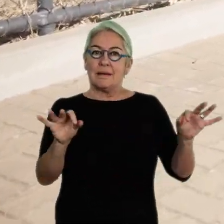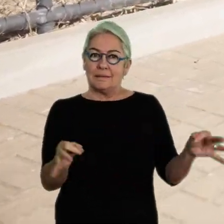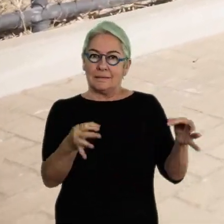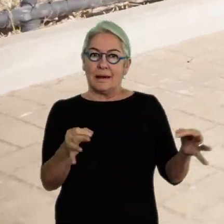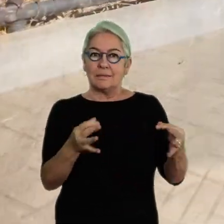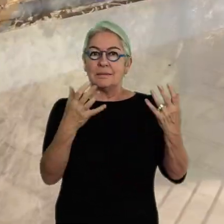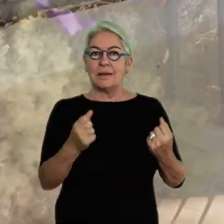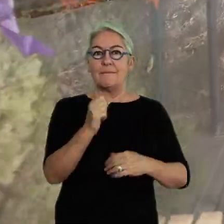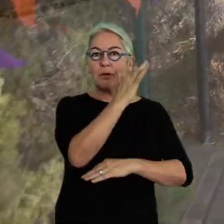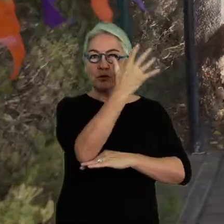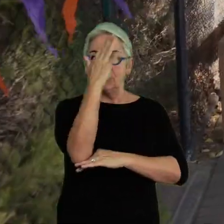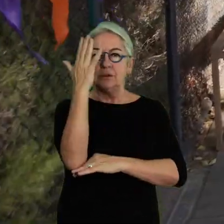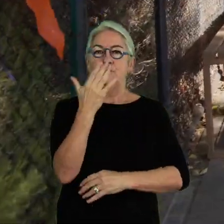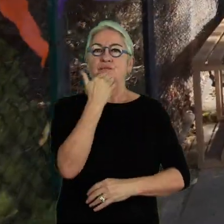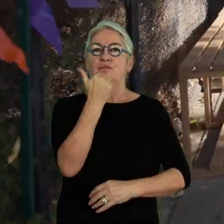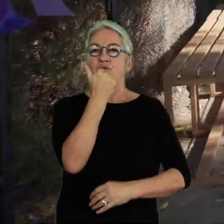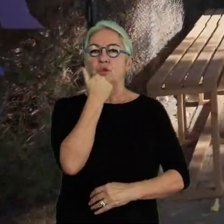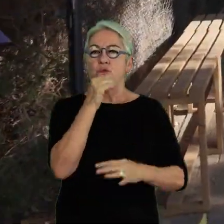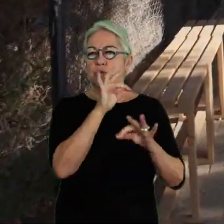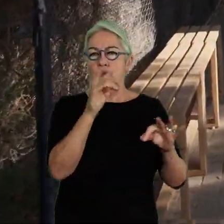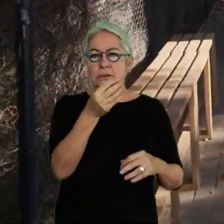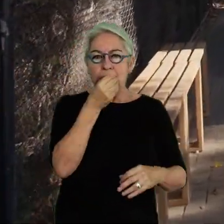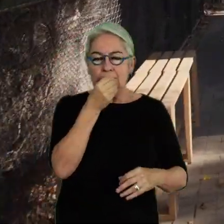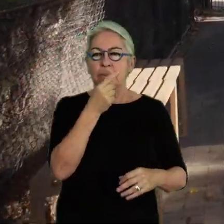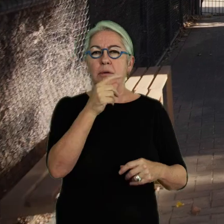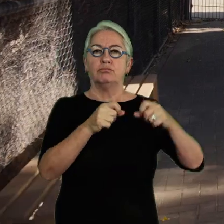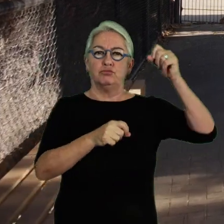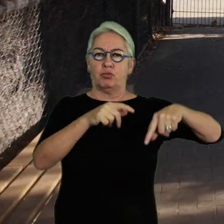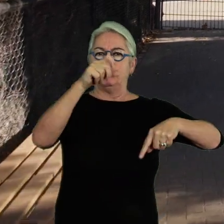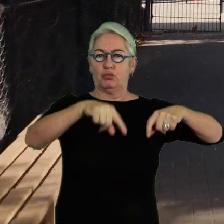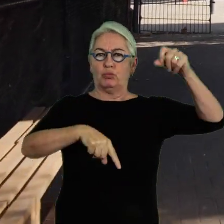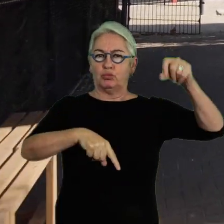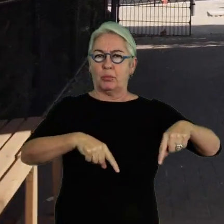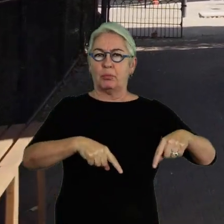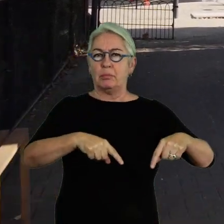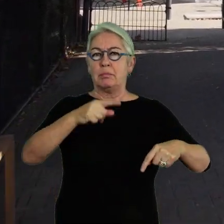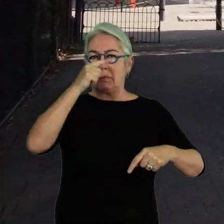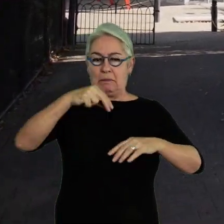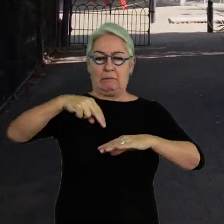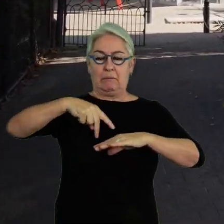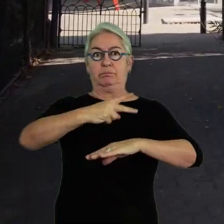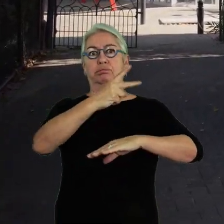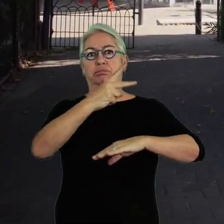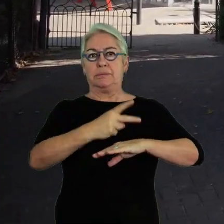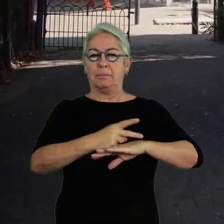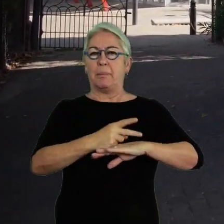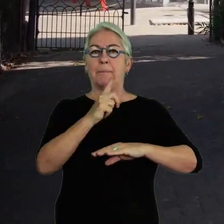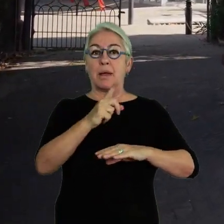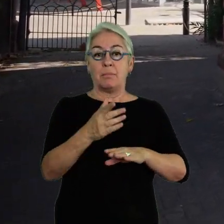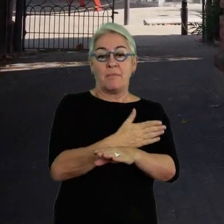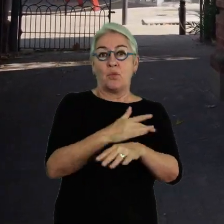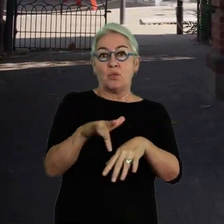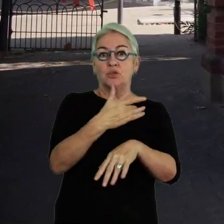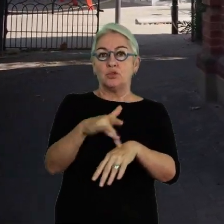drops a non-edible fruit which can be a tripping hazard. They are cleared before shows but may fall during the evening.